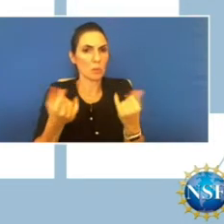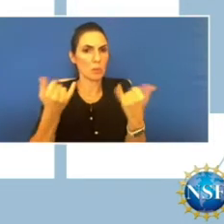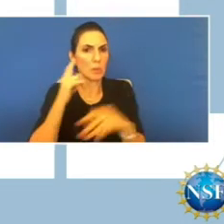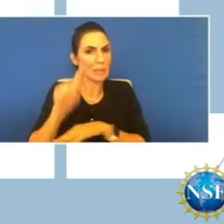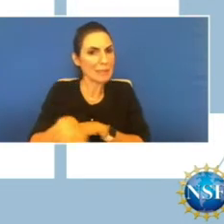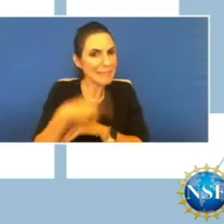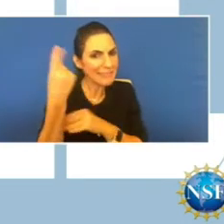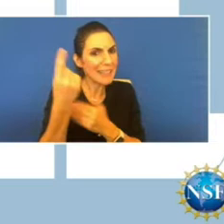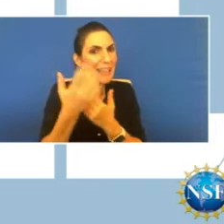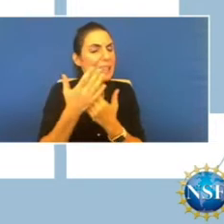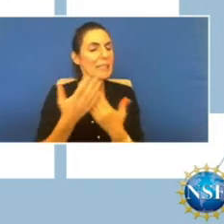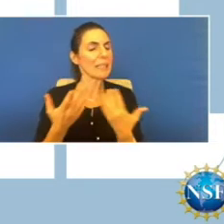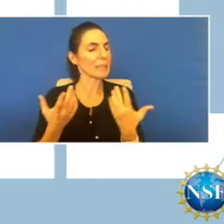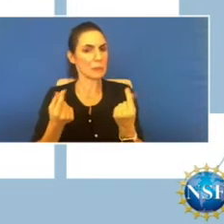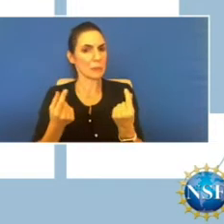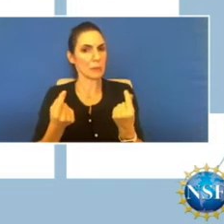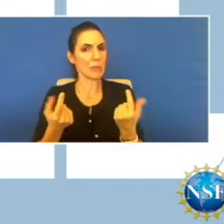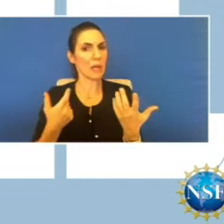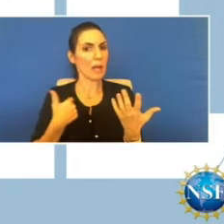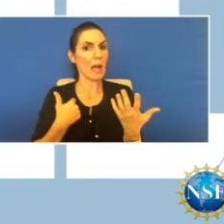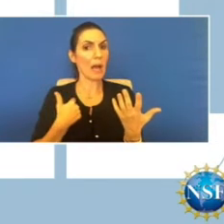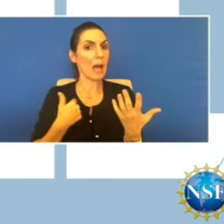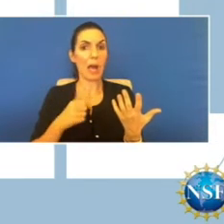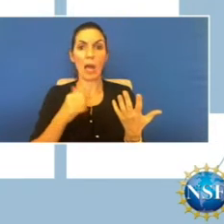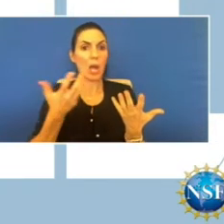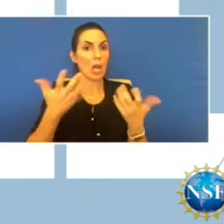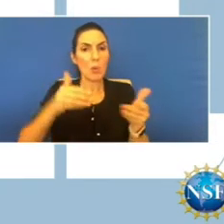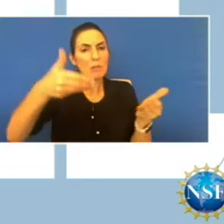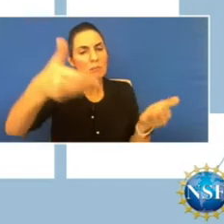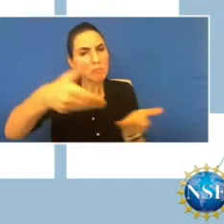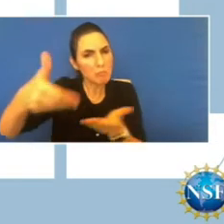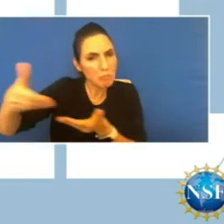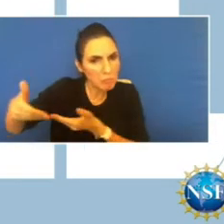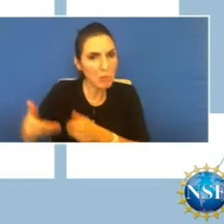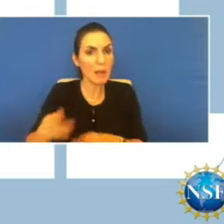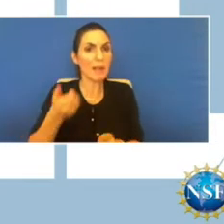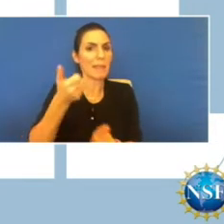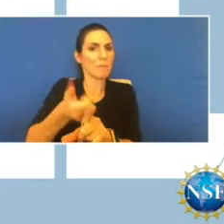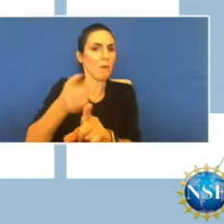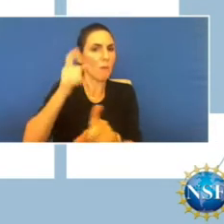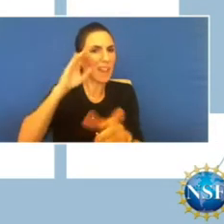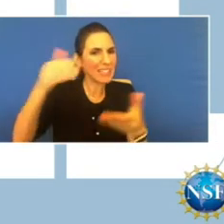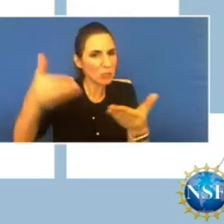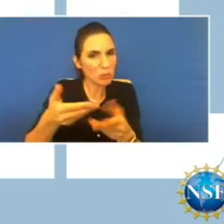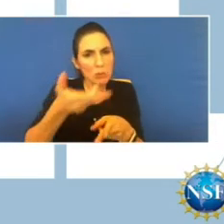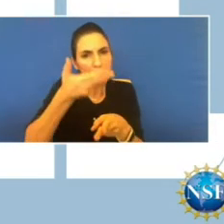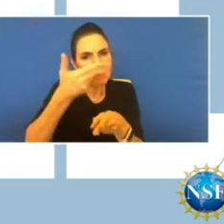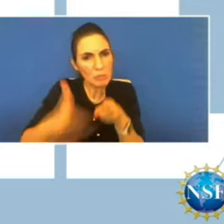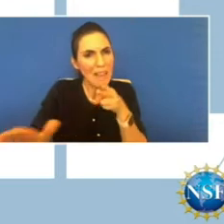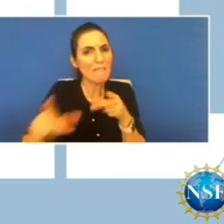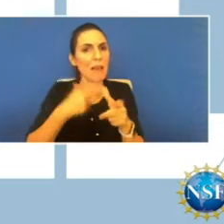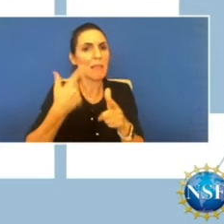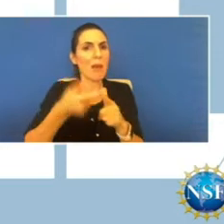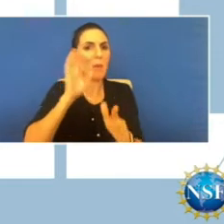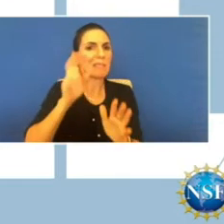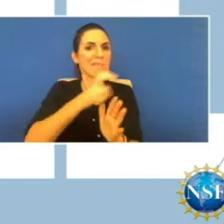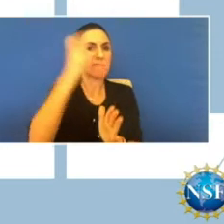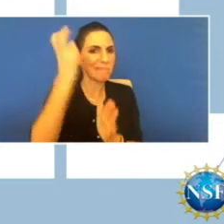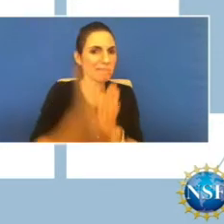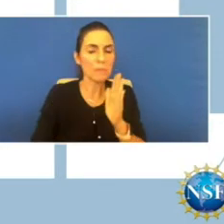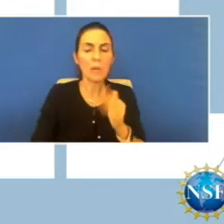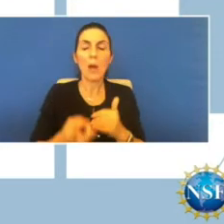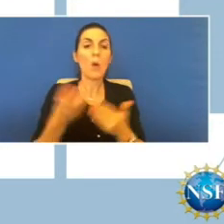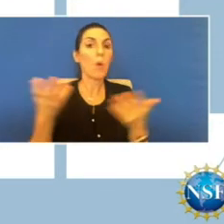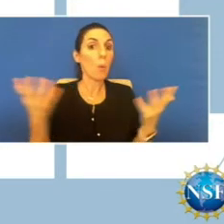I'm actually not going to introduce everyone. I'm going to let them introduce themselves very briefly, and we're going to dive in. And one of the things that is